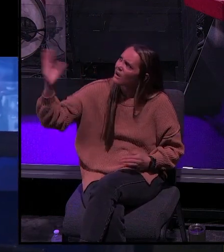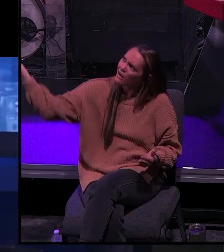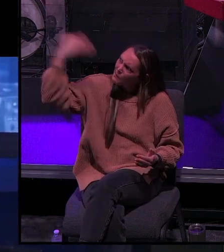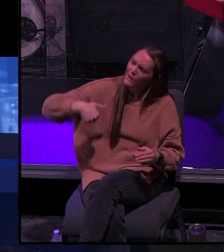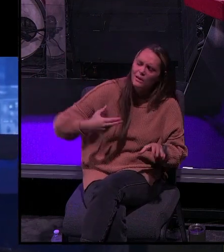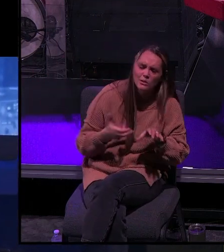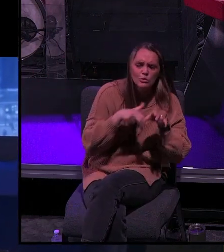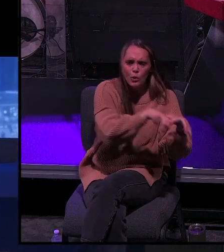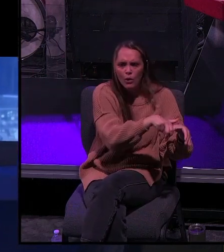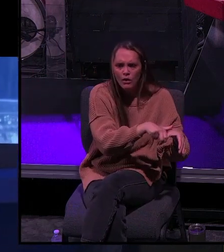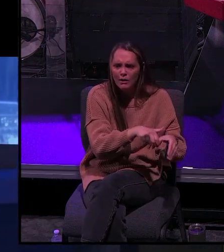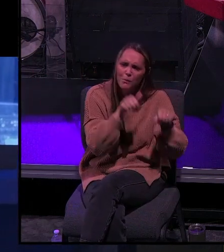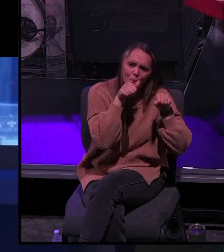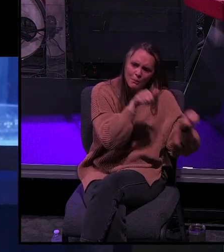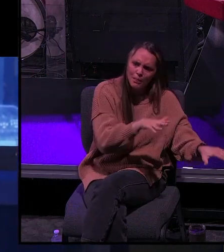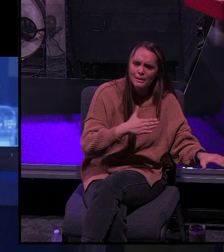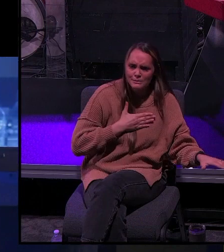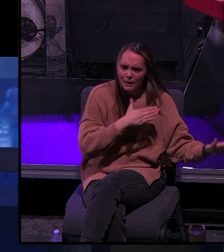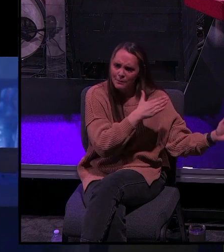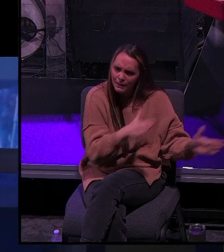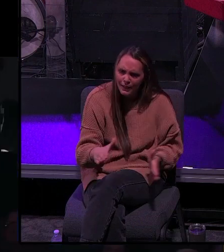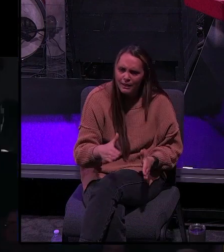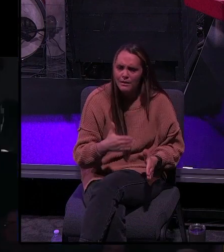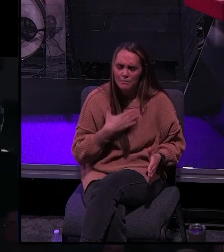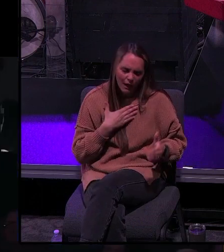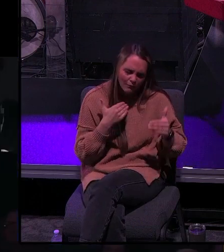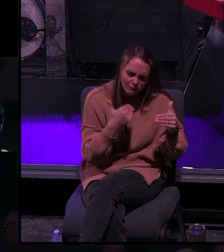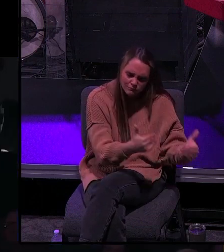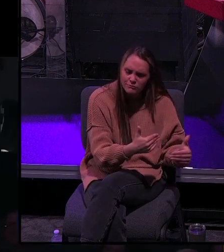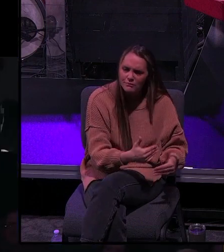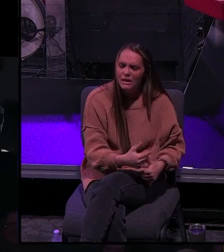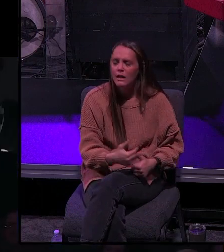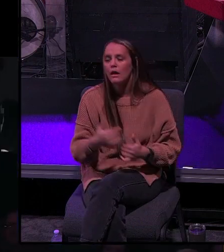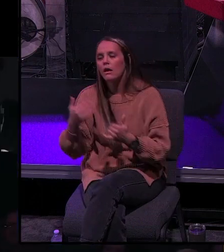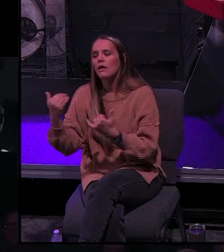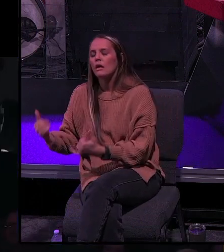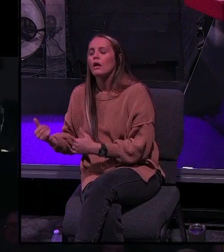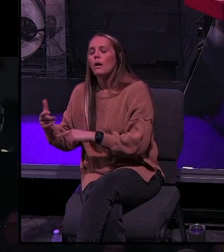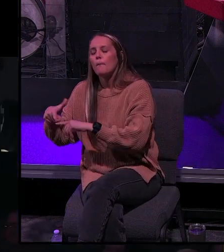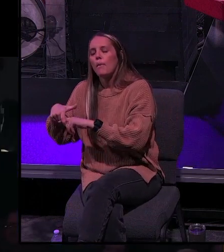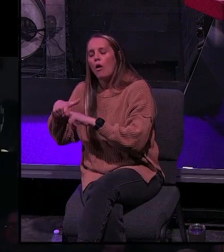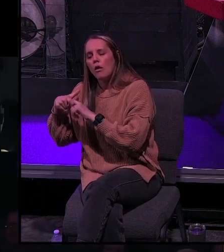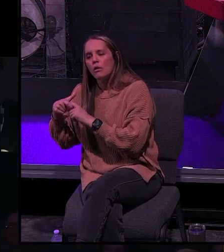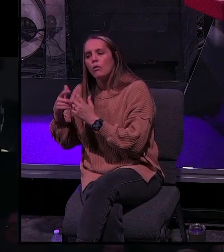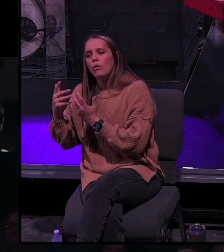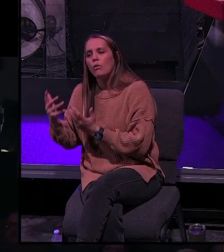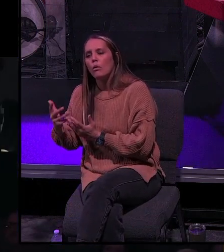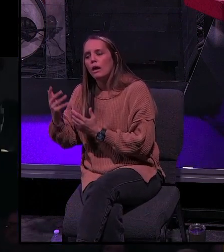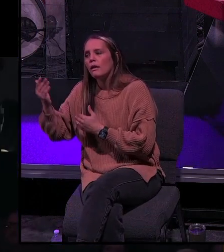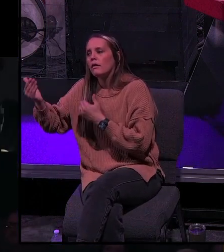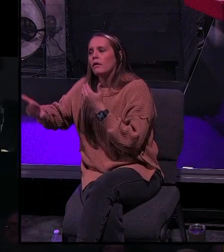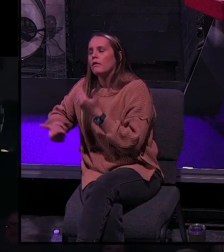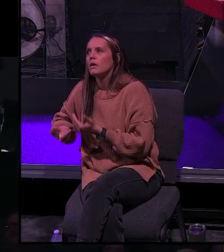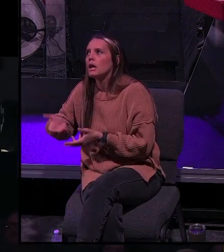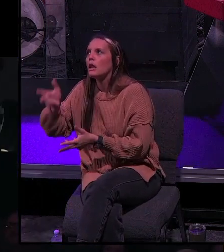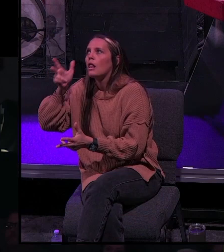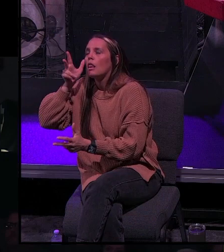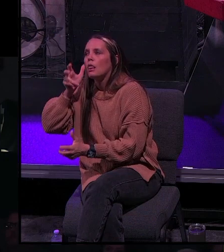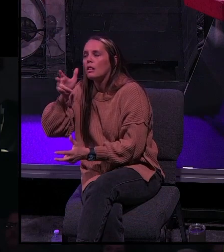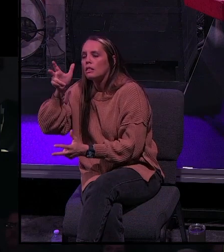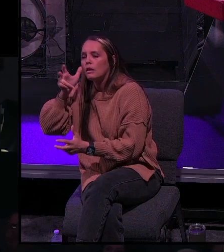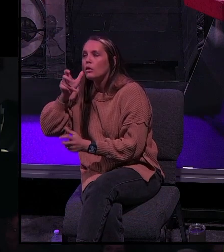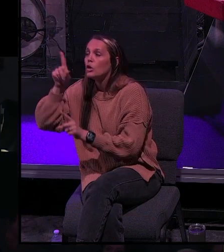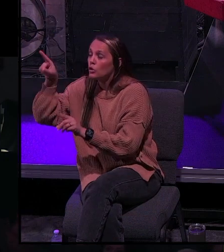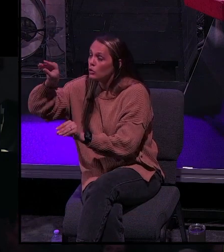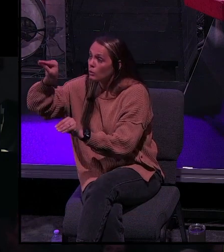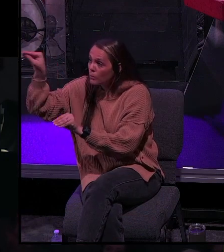my direction, versus I'm pausing, I'm waiting, I'm inviting, I'm listening, and when you move, I'm going to get on